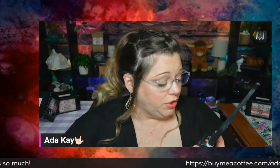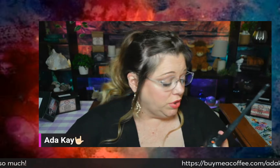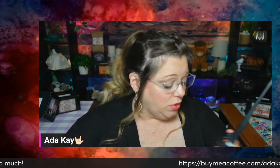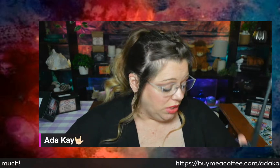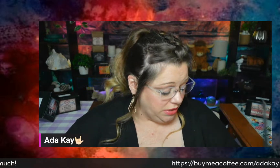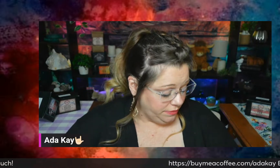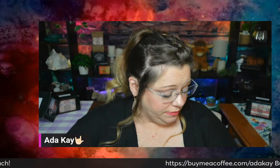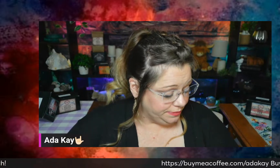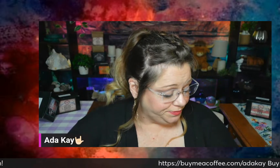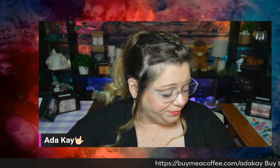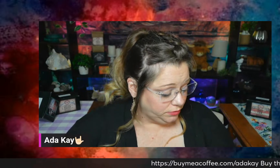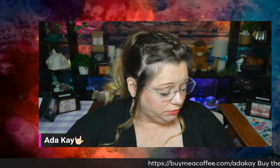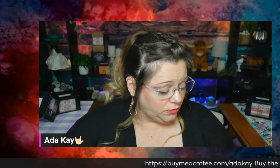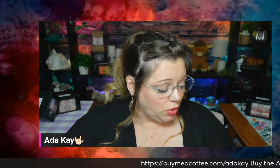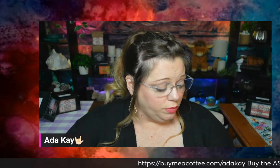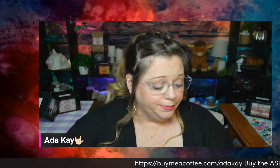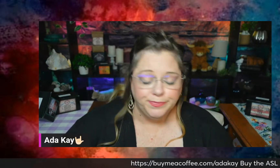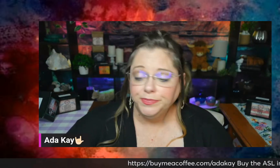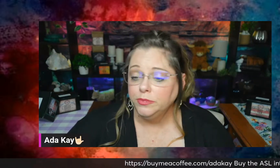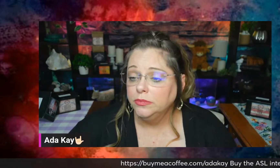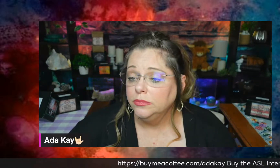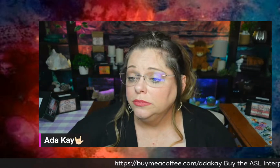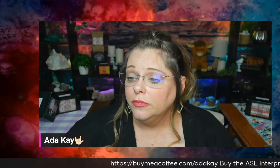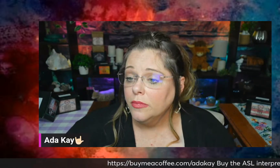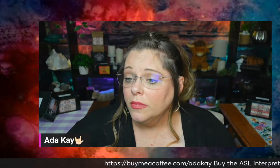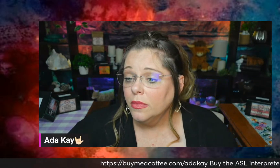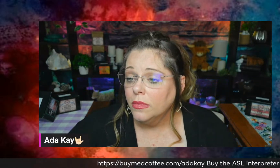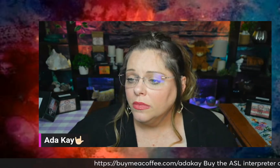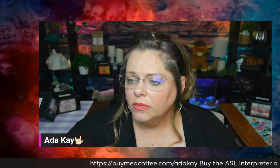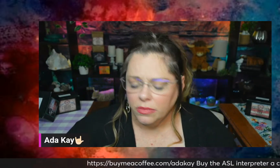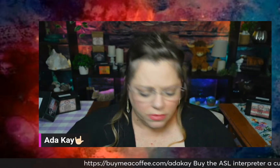Are you going to go again? Nope.